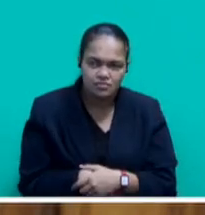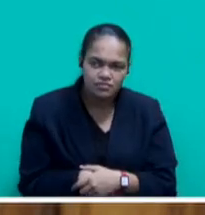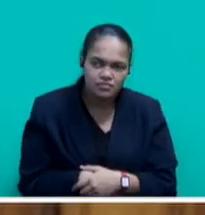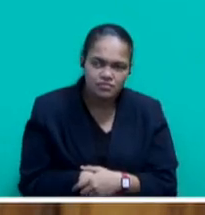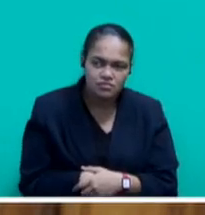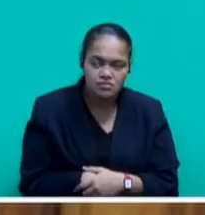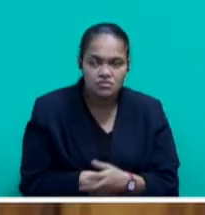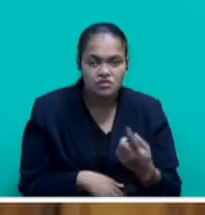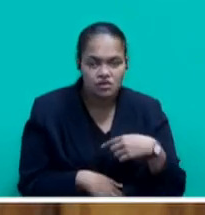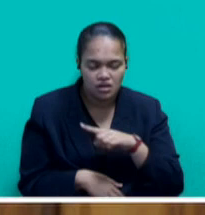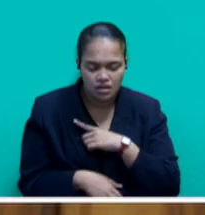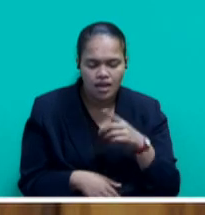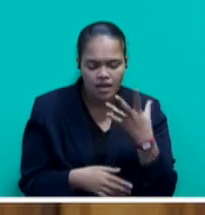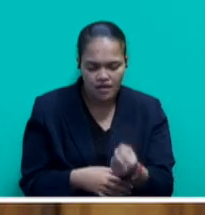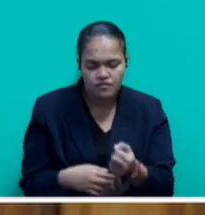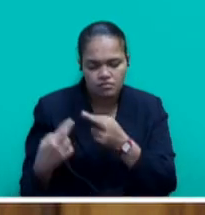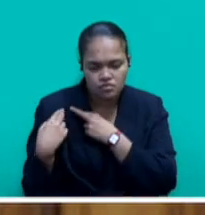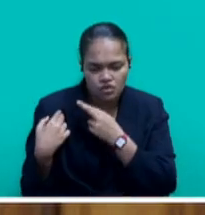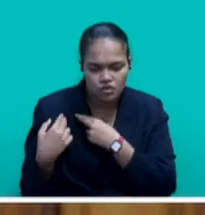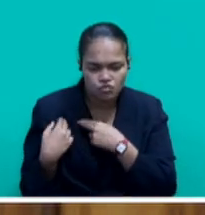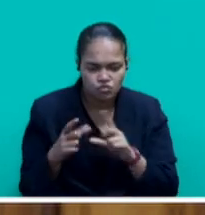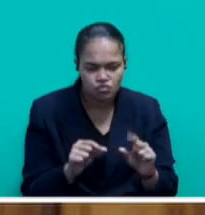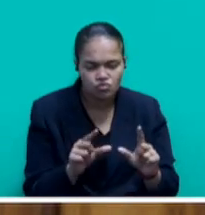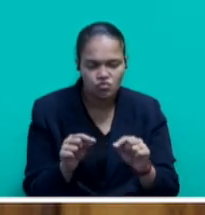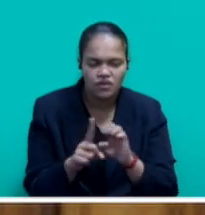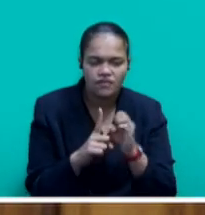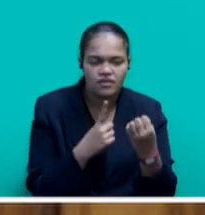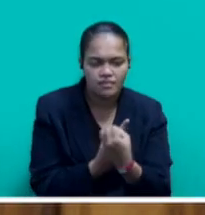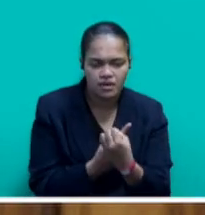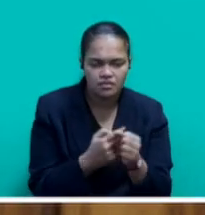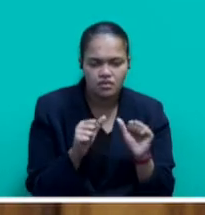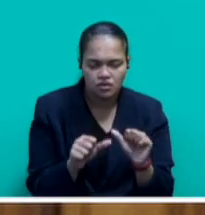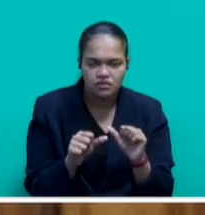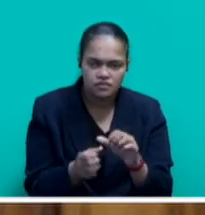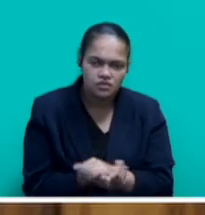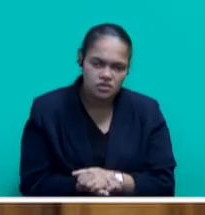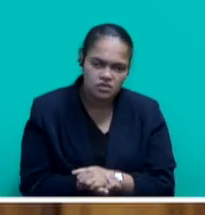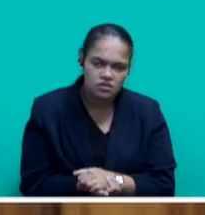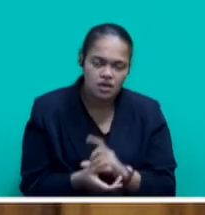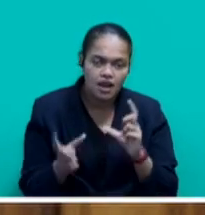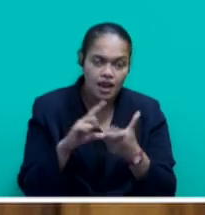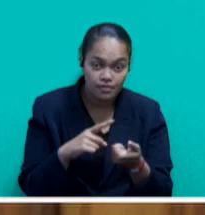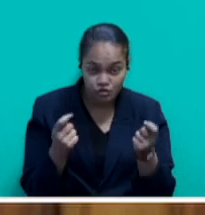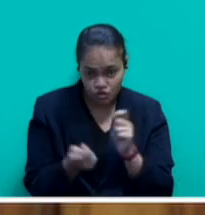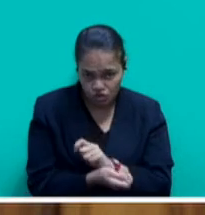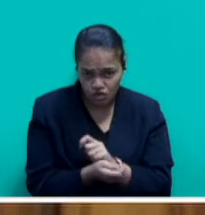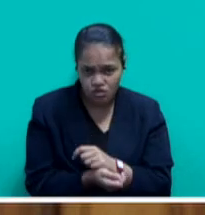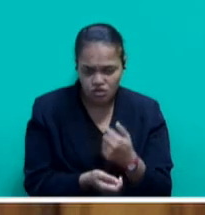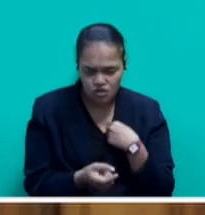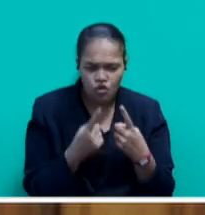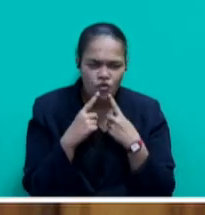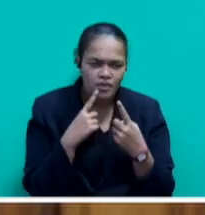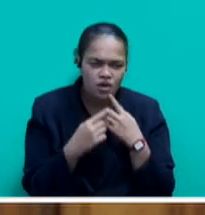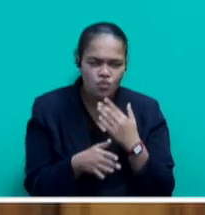a part to play in ensuring environmental conservation. climate change. Mr. Speaker, sir, I also commend the work of